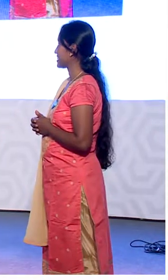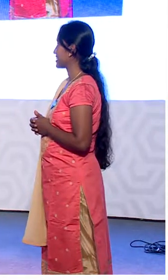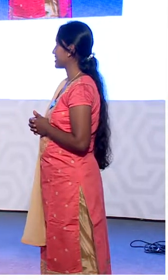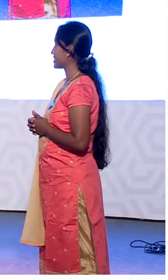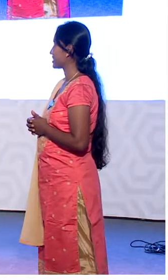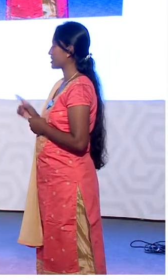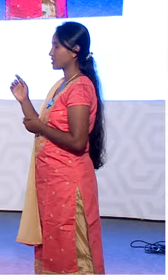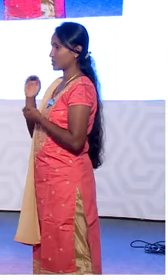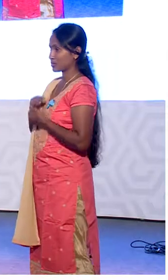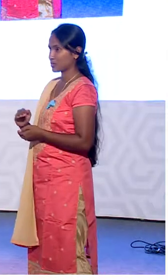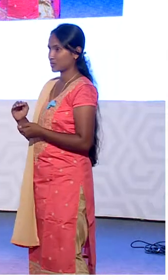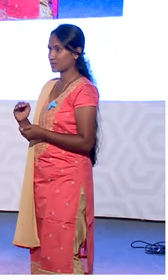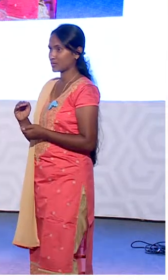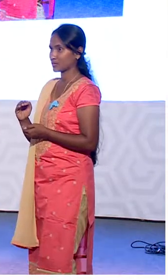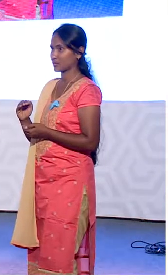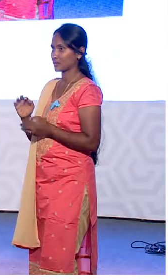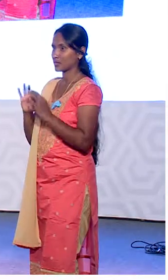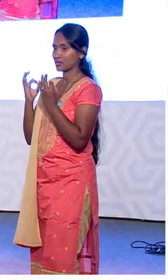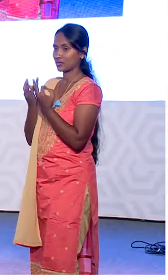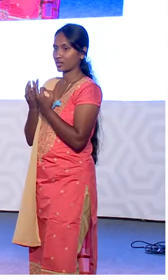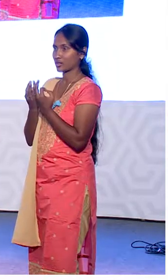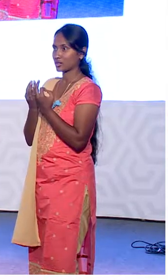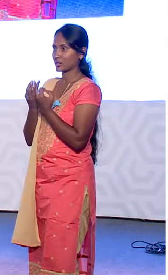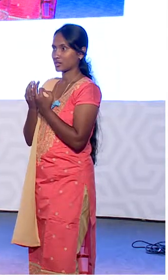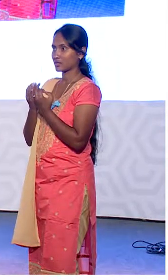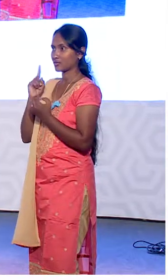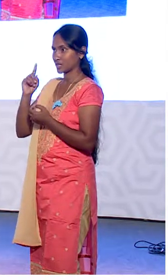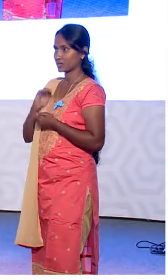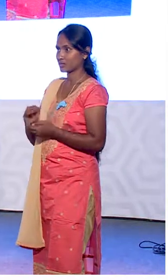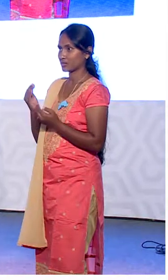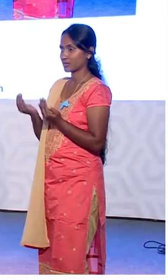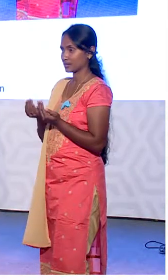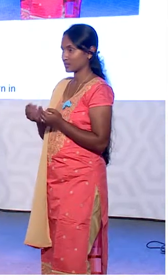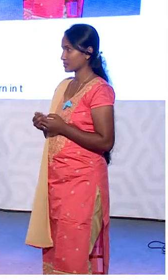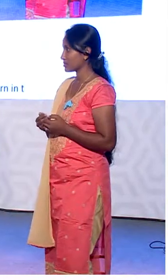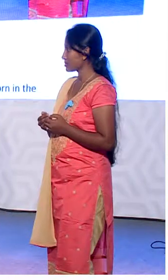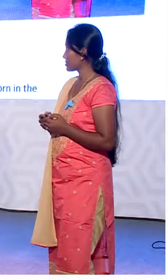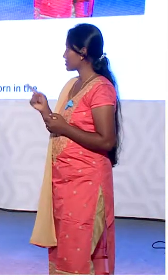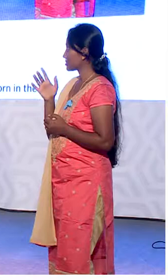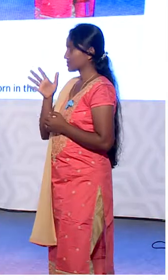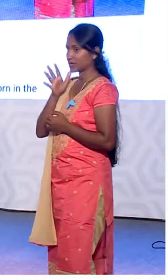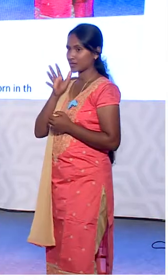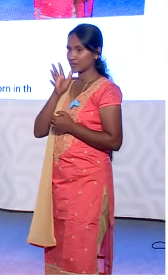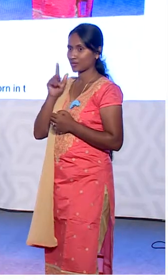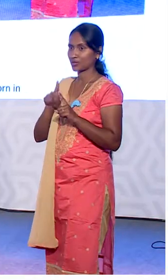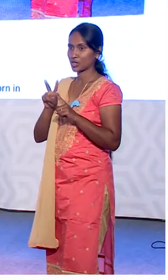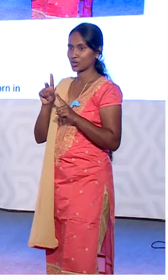I was born in my family as the first child. My mom got married when she was